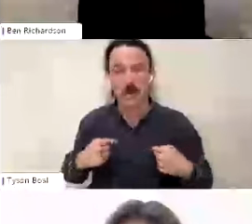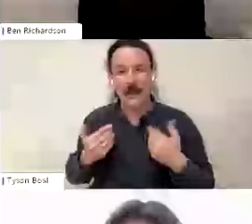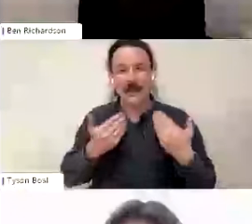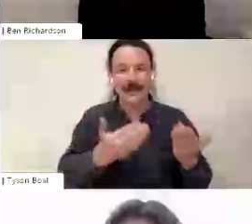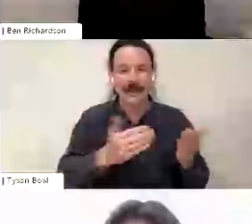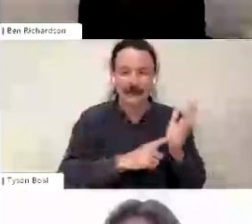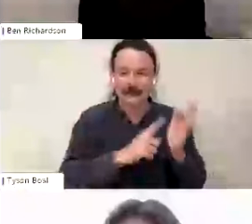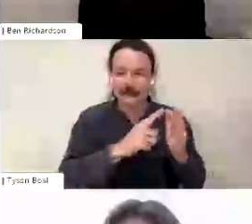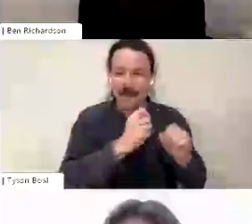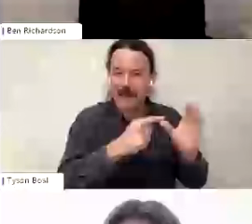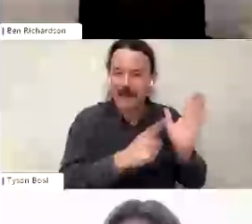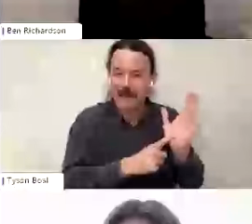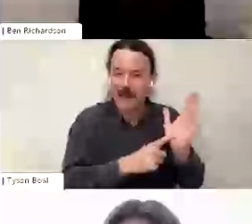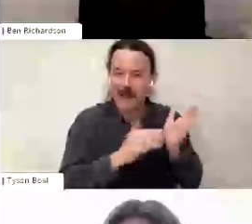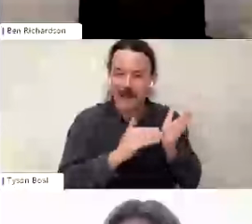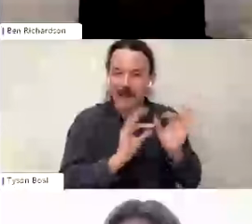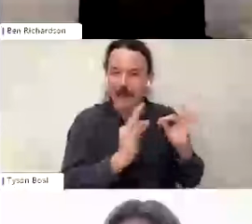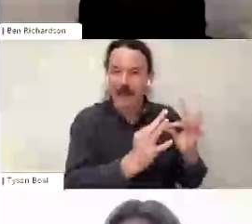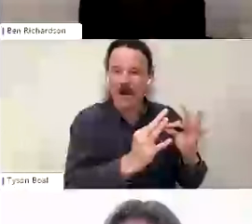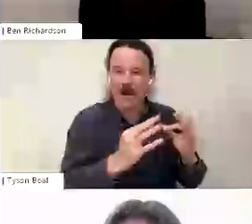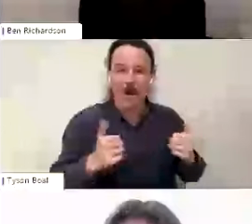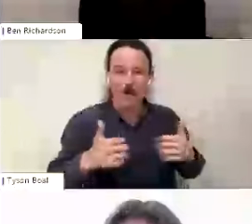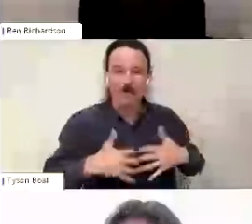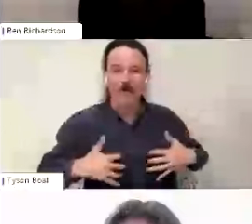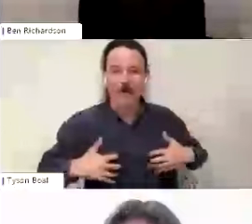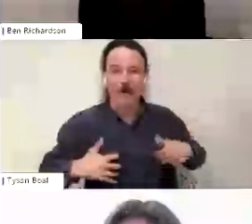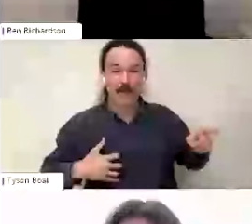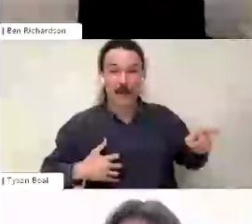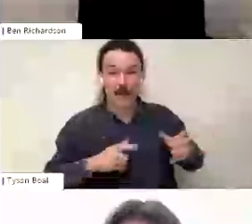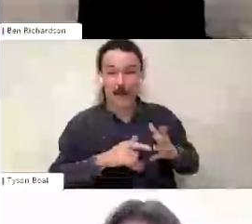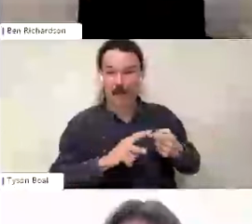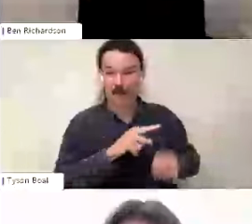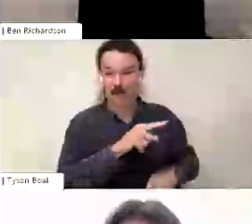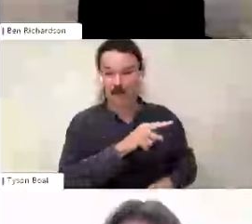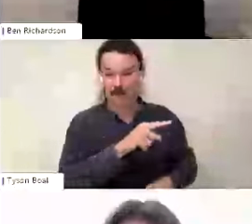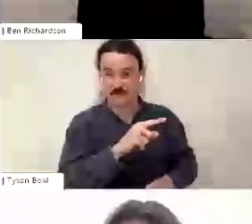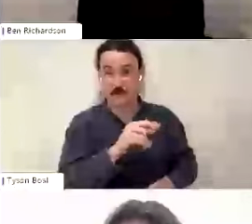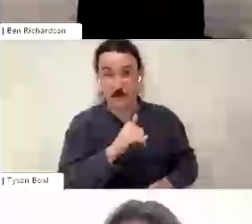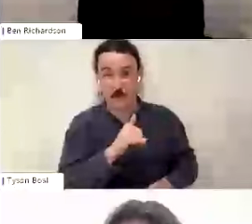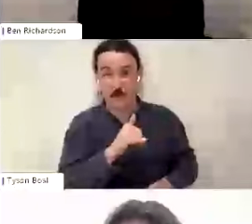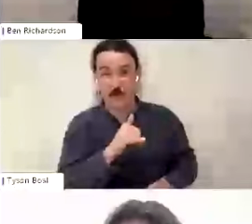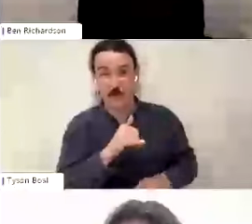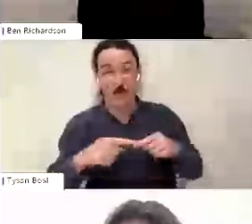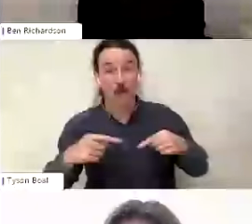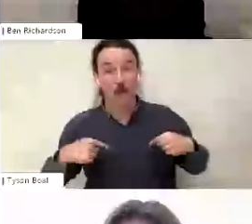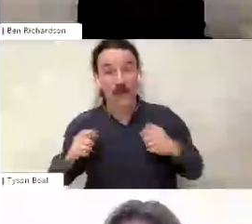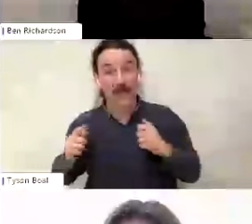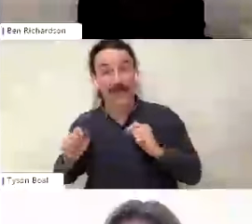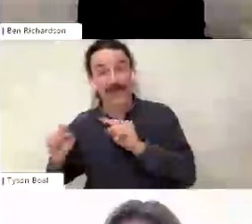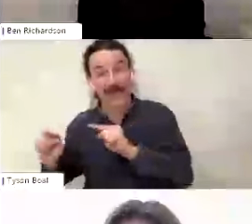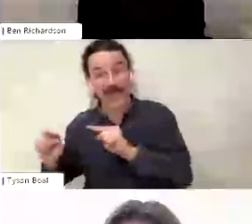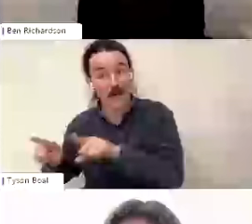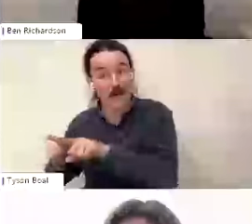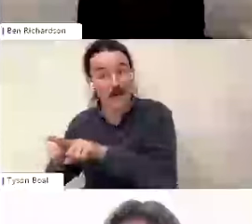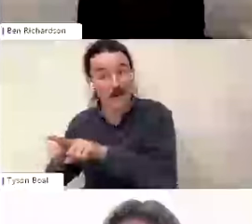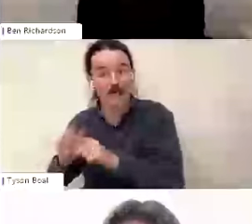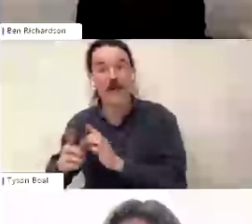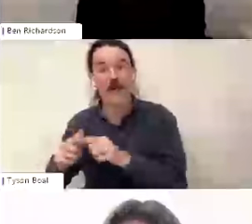help or is one thing, but being there to potentially be another source of support